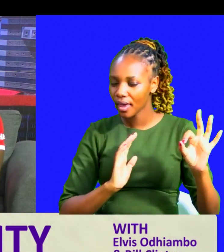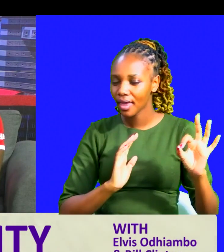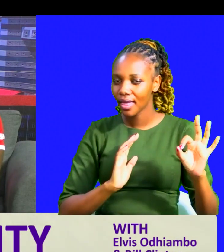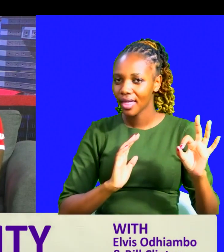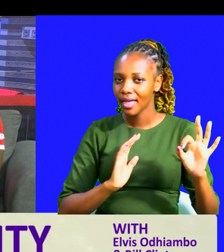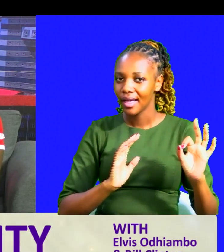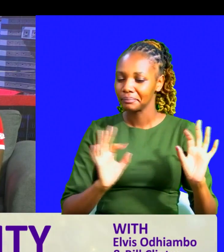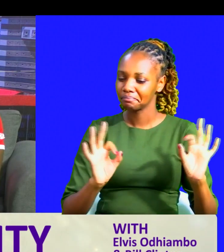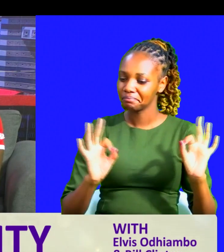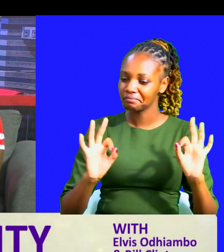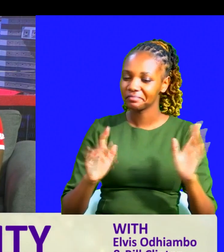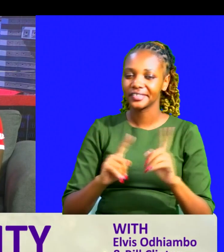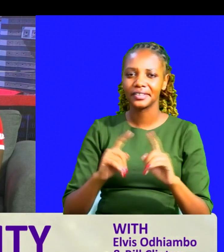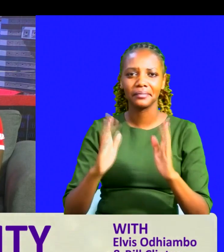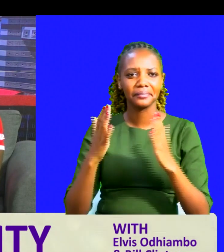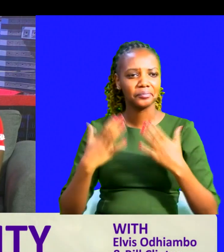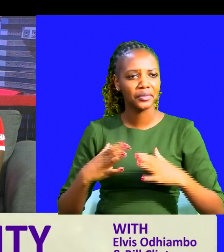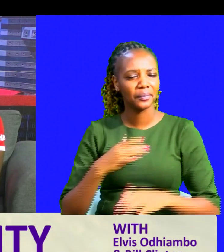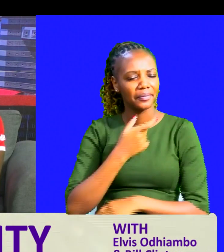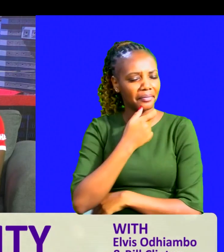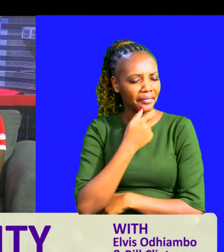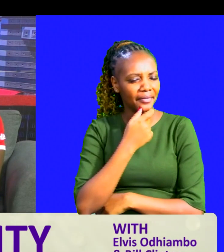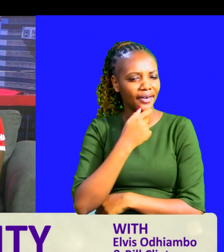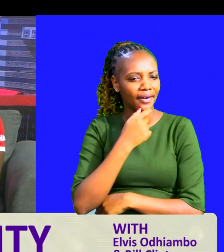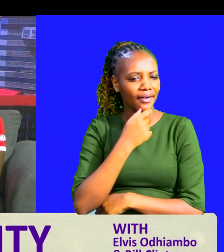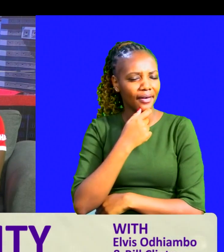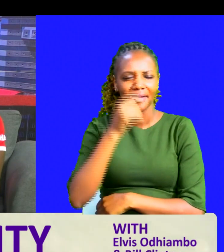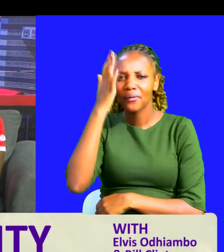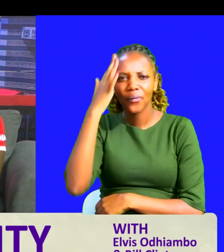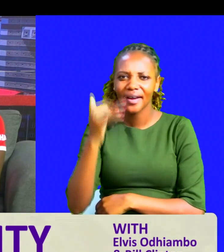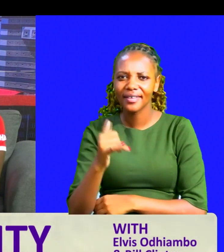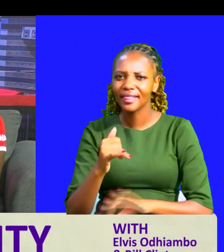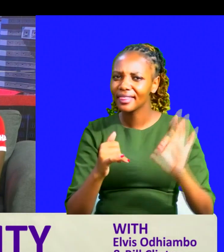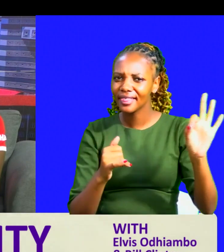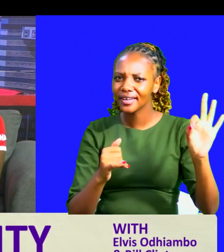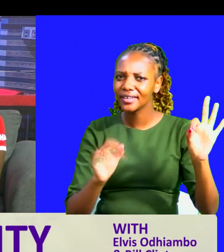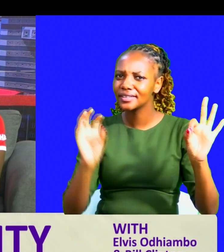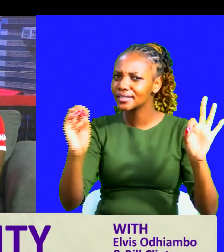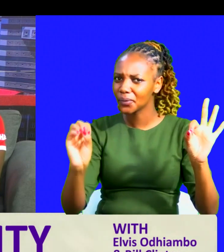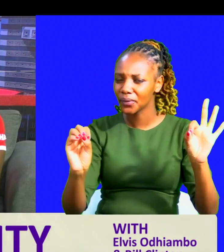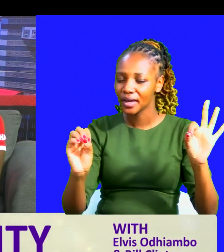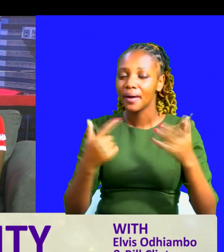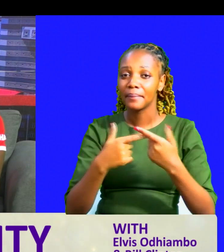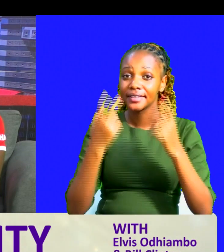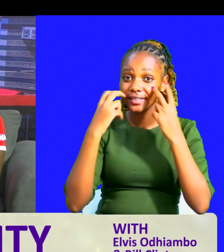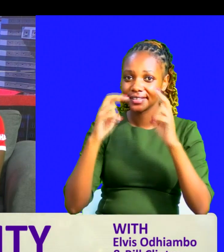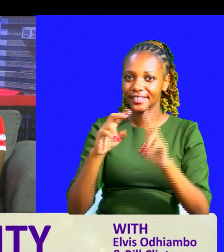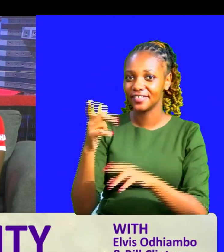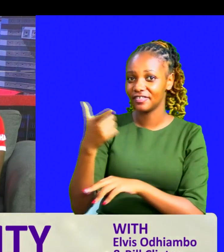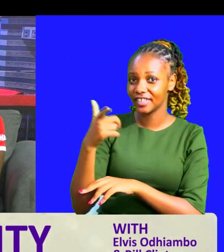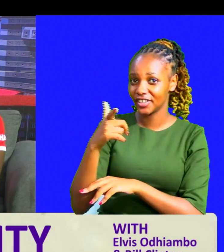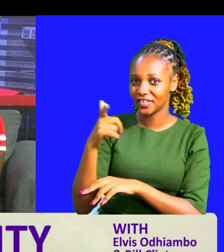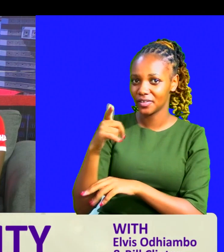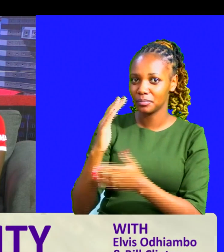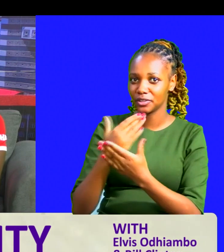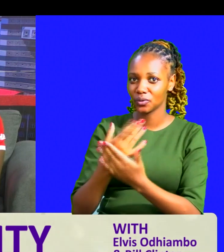by the way. And one would wonder why are they mbona wachezi hivyo when the league continues. But this is how it went down between the